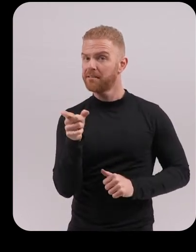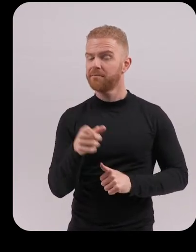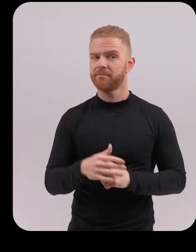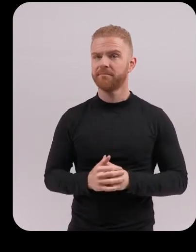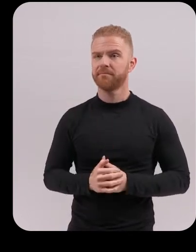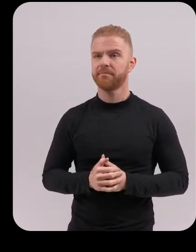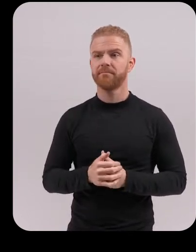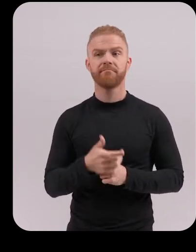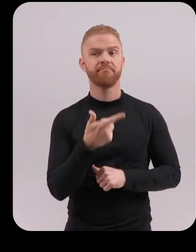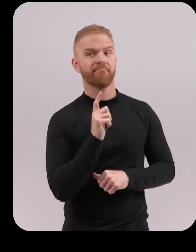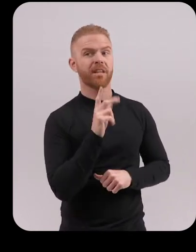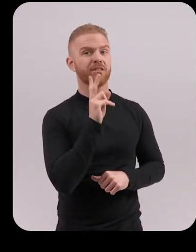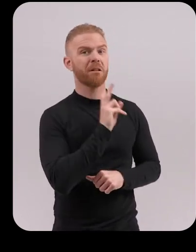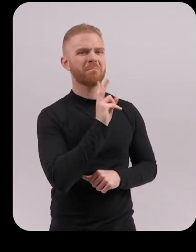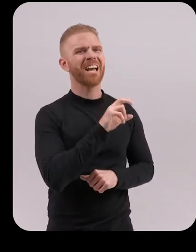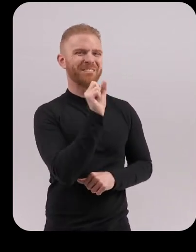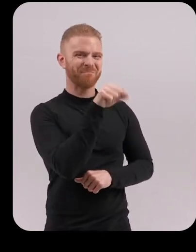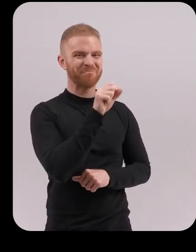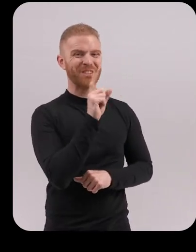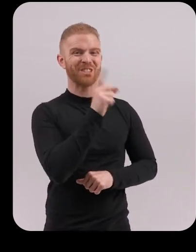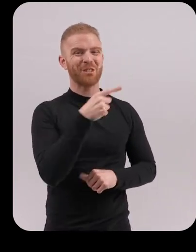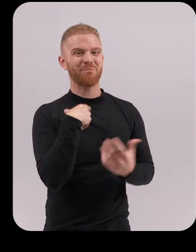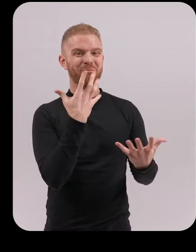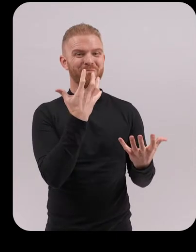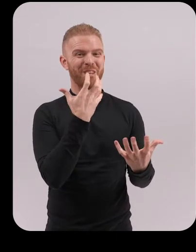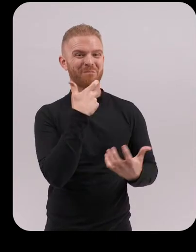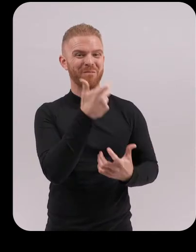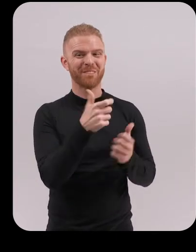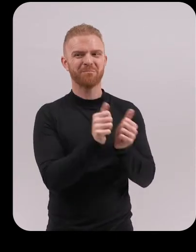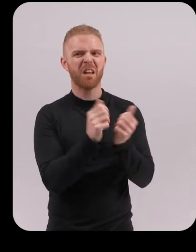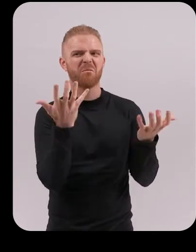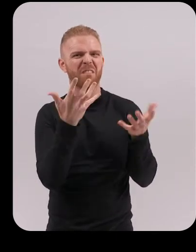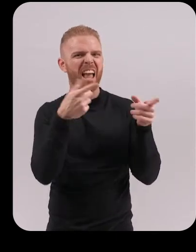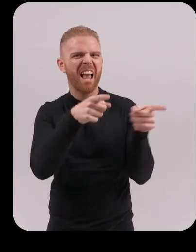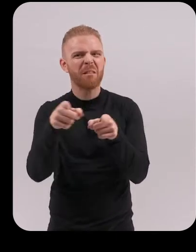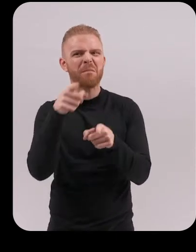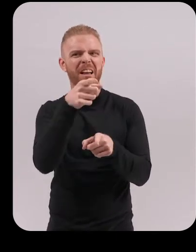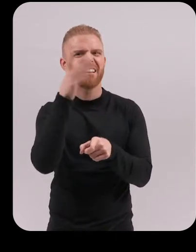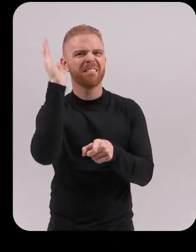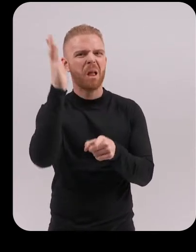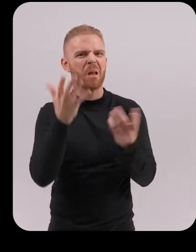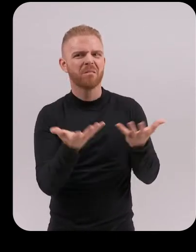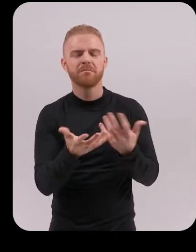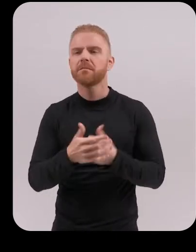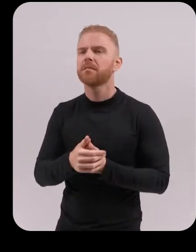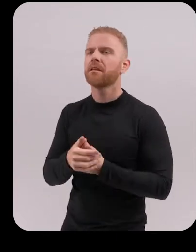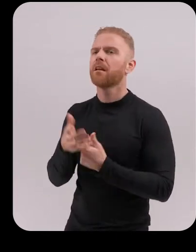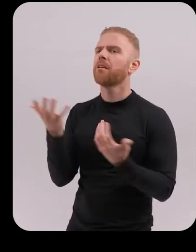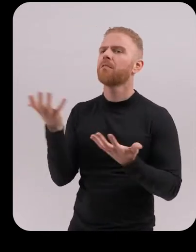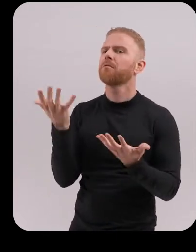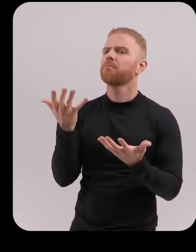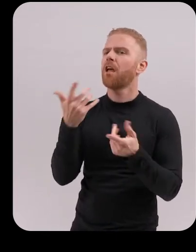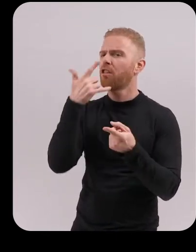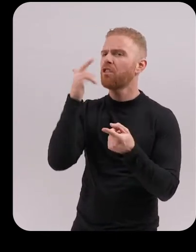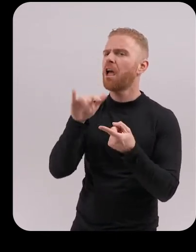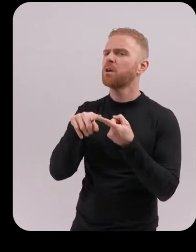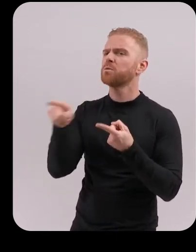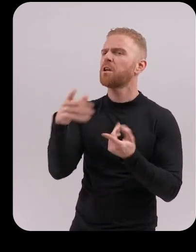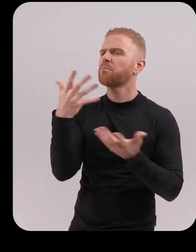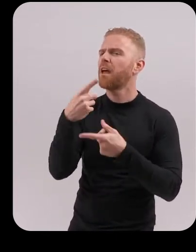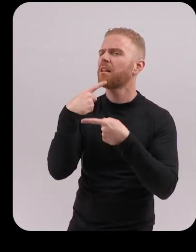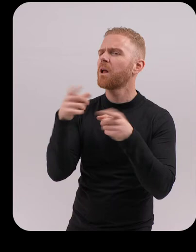Sure, I'd love to watch it with you. What's happening in the keynote? Well, what does it look like? What does it look like they're announcing right now?